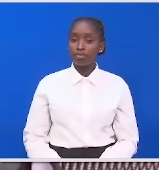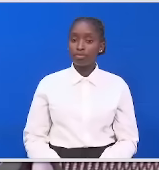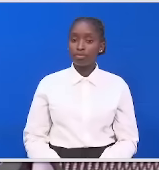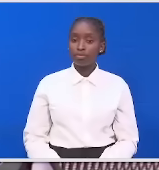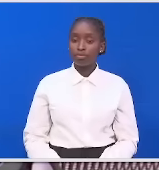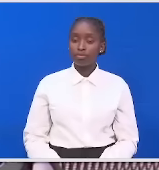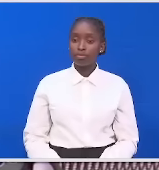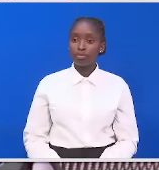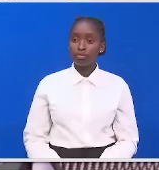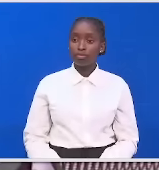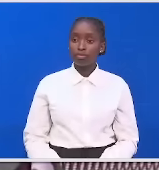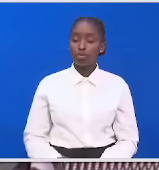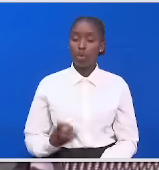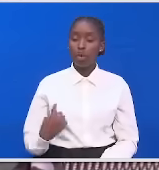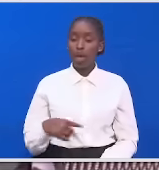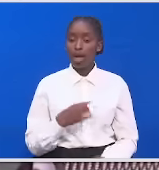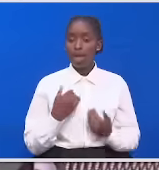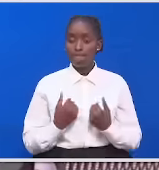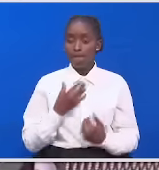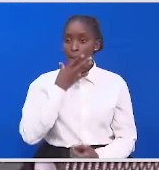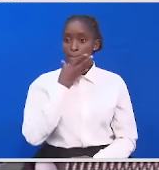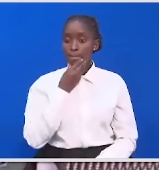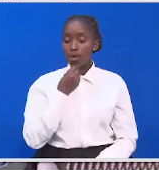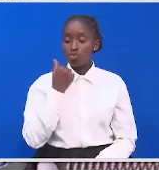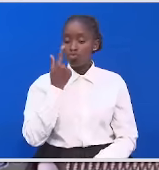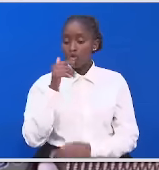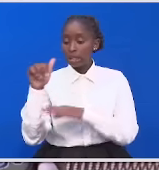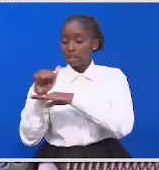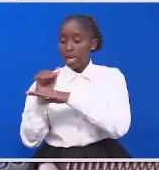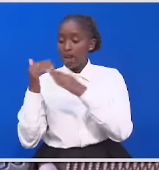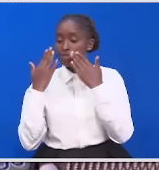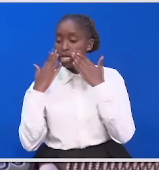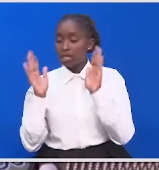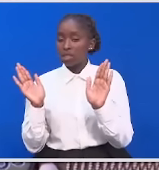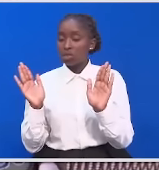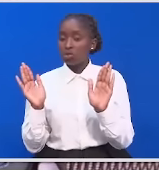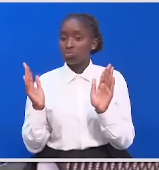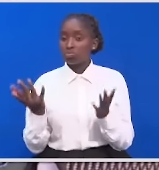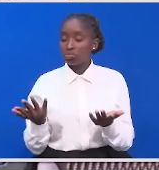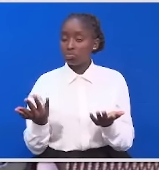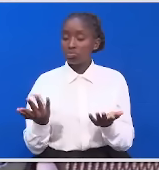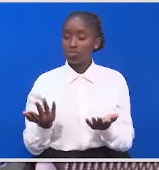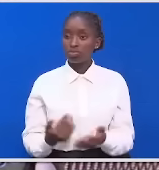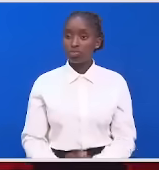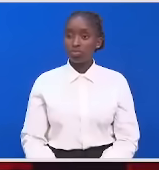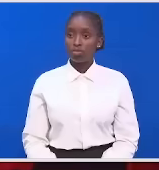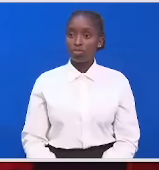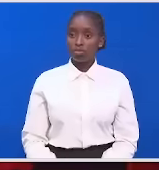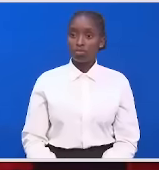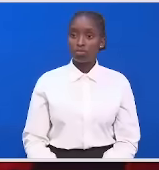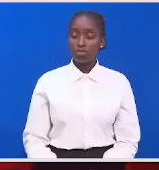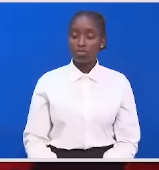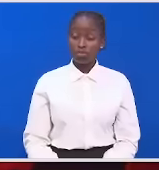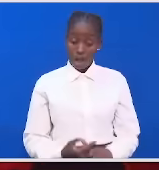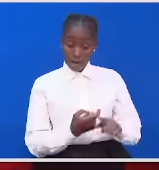We have our men trained to better heights. From the